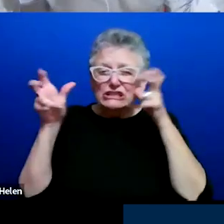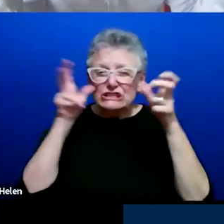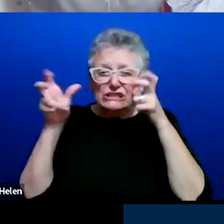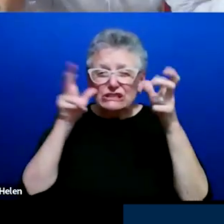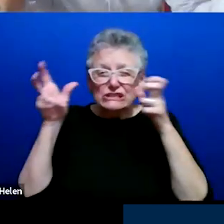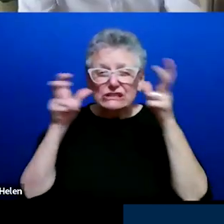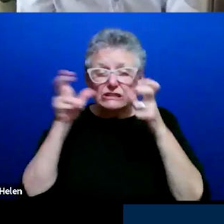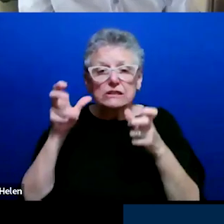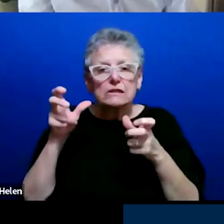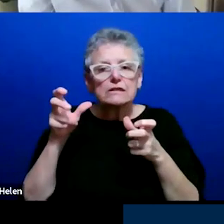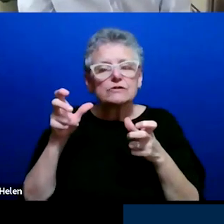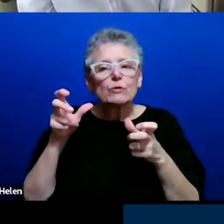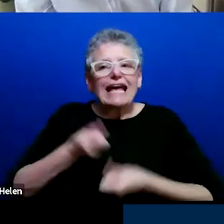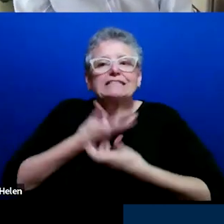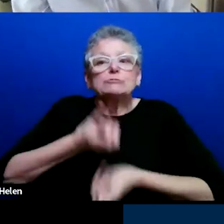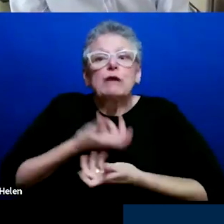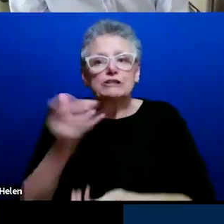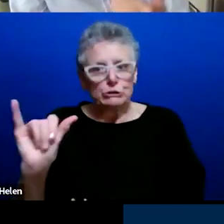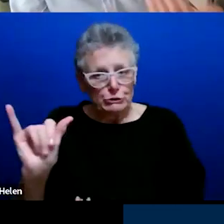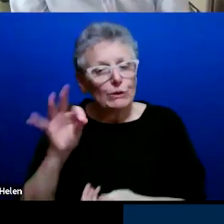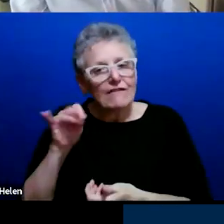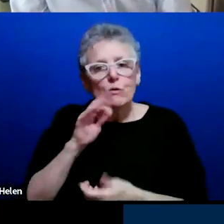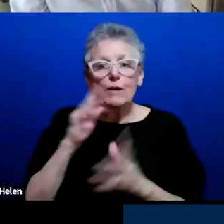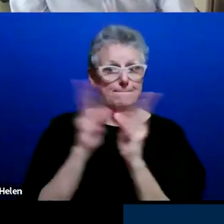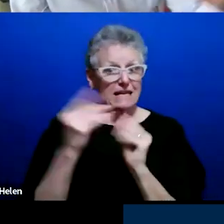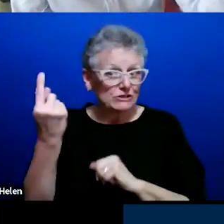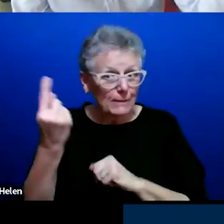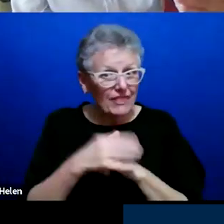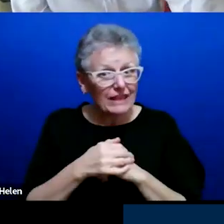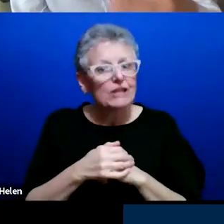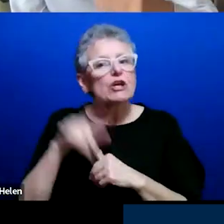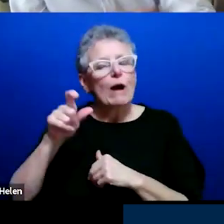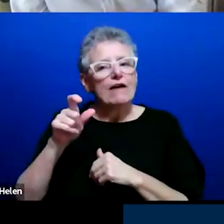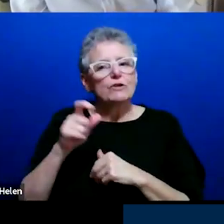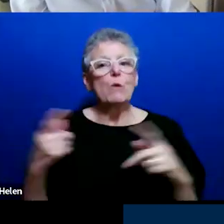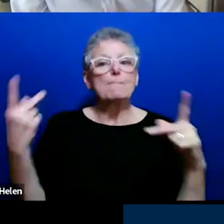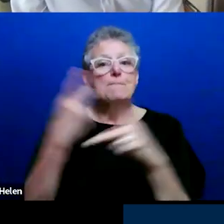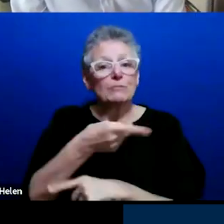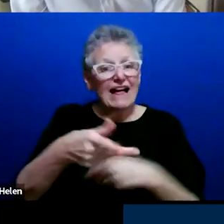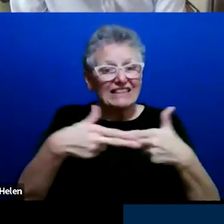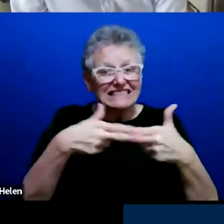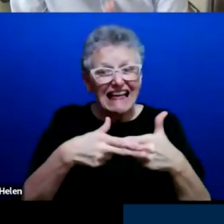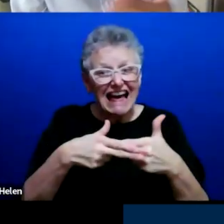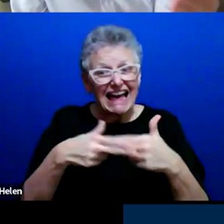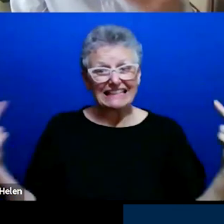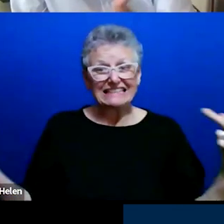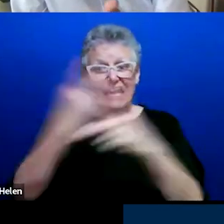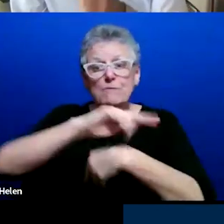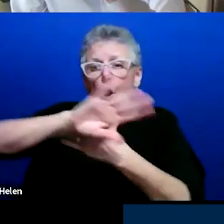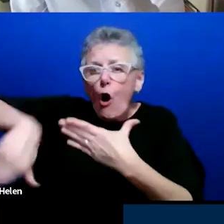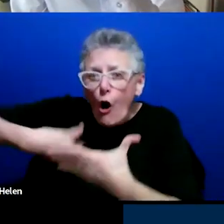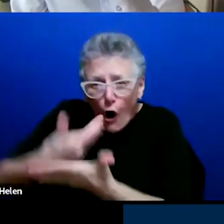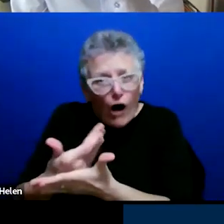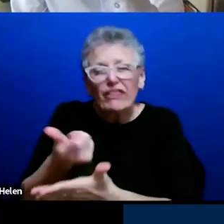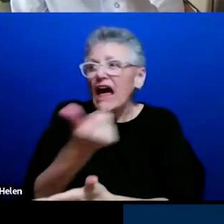do it expressing it too. And if you're in a meeting or something, you have to multiply this slide times all the other